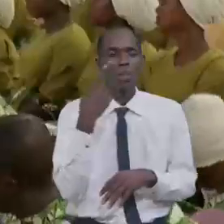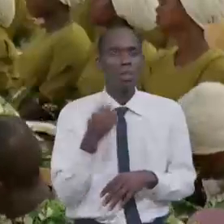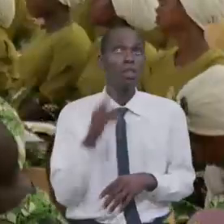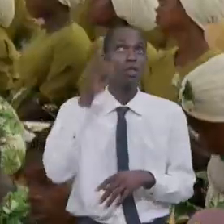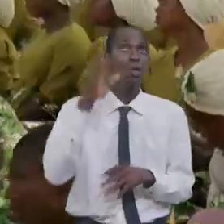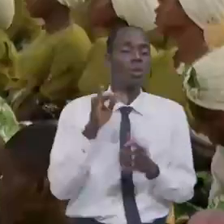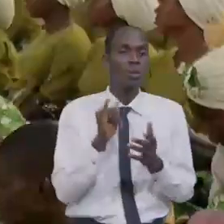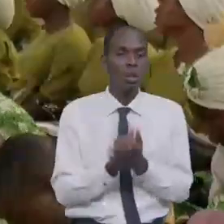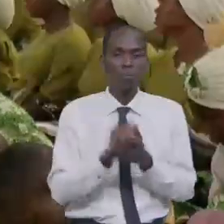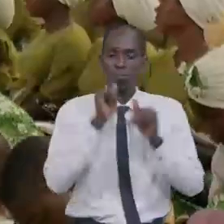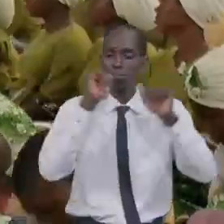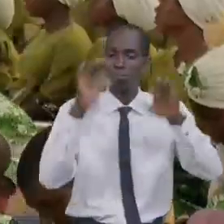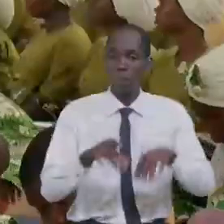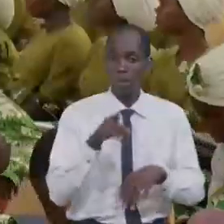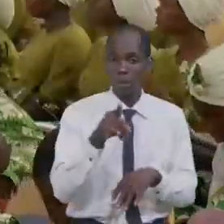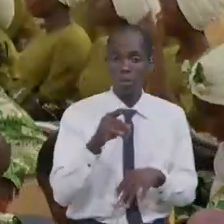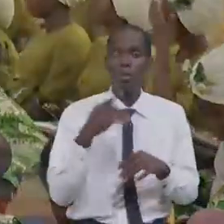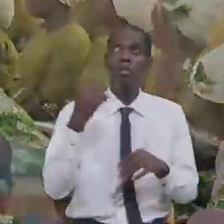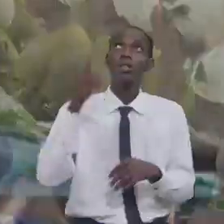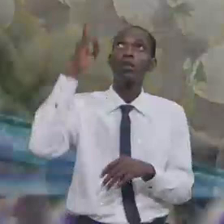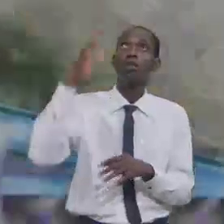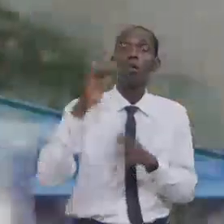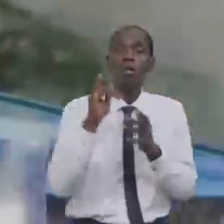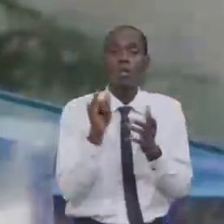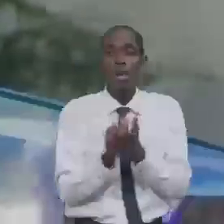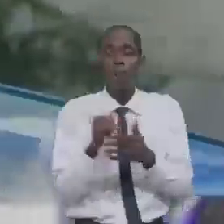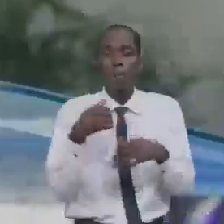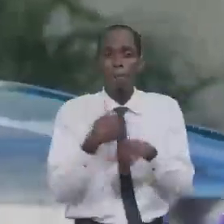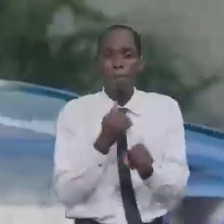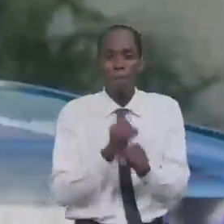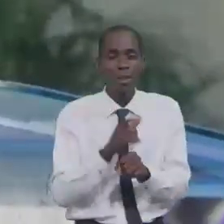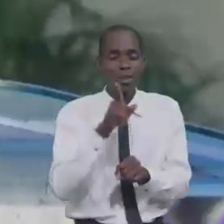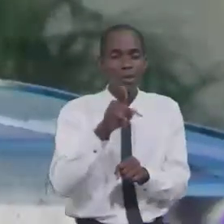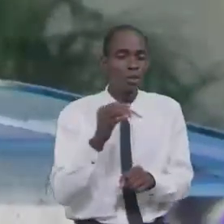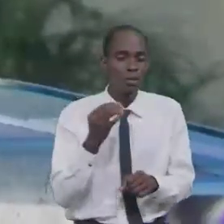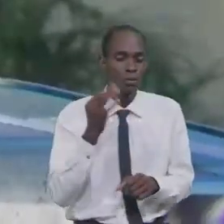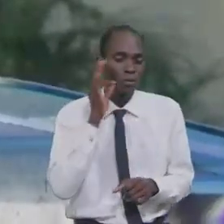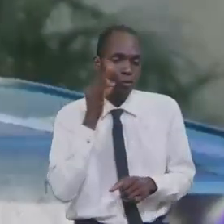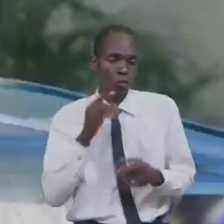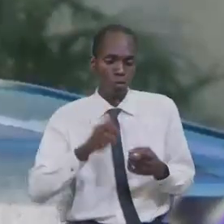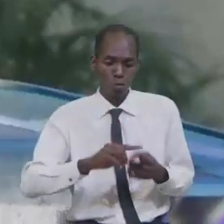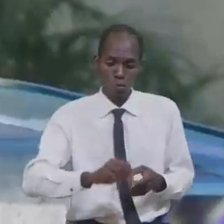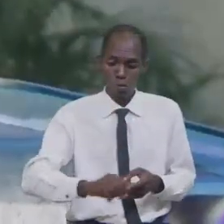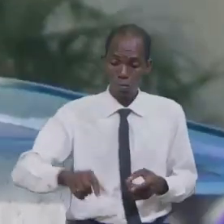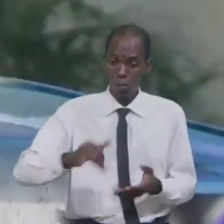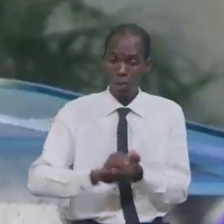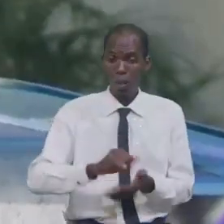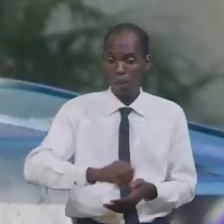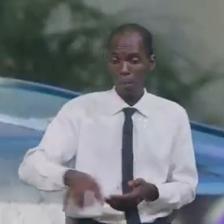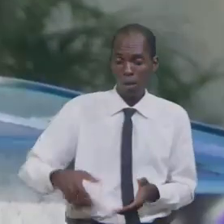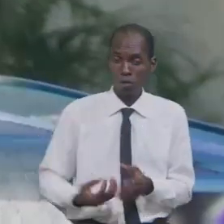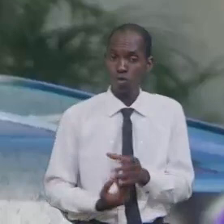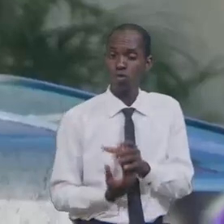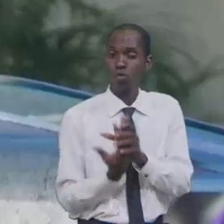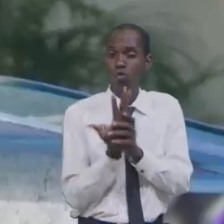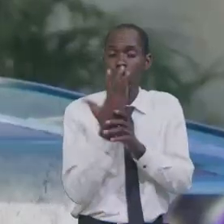him, but God said, the God that made his foes to bring forth plentifully for a purpose, the purpose